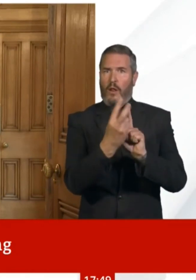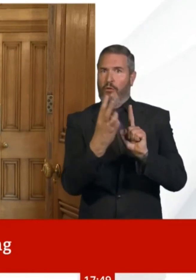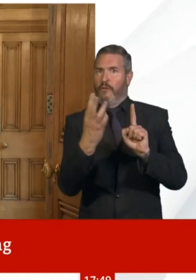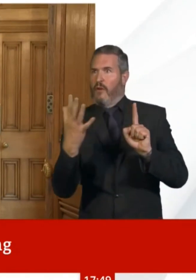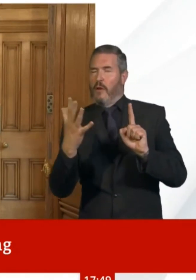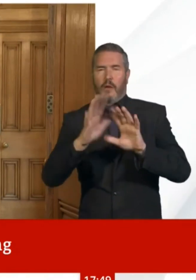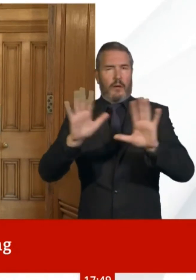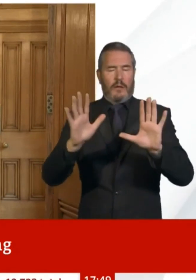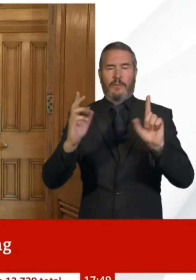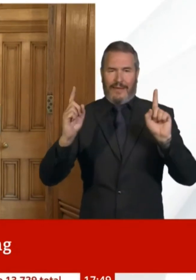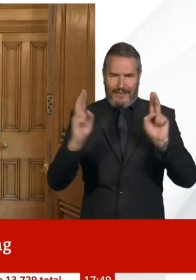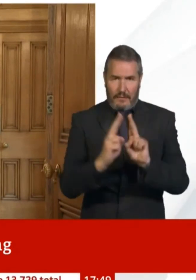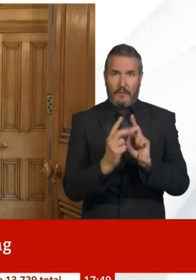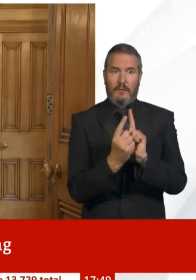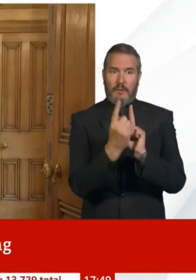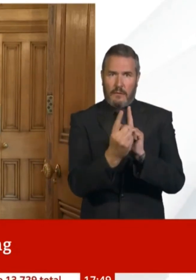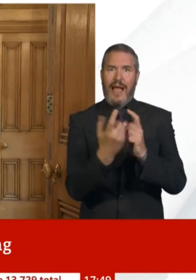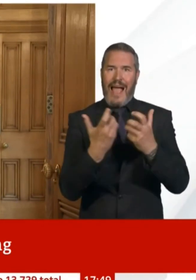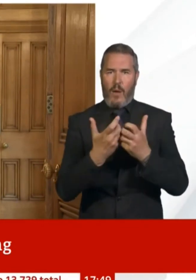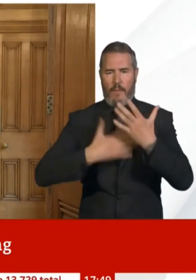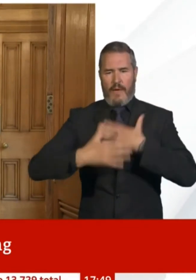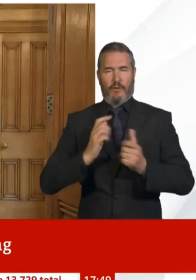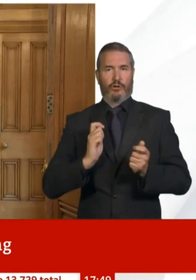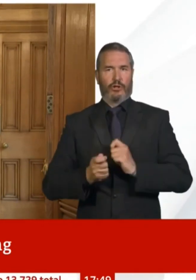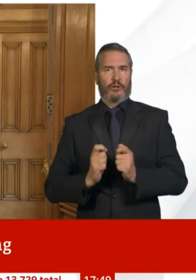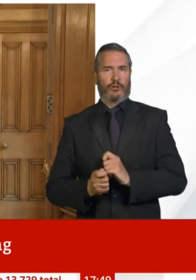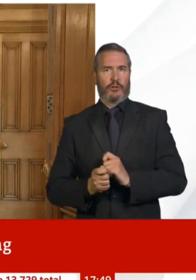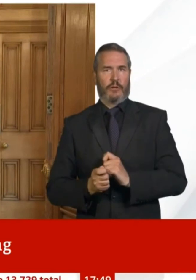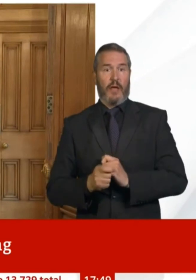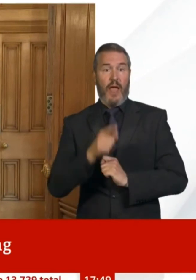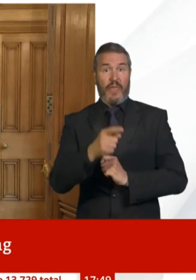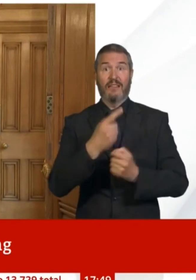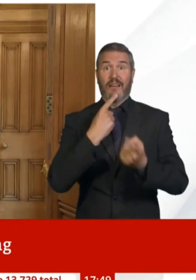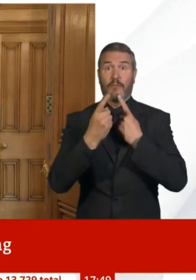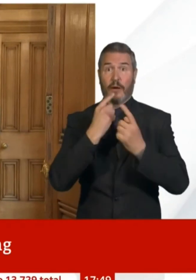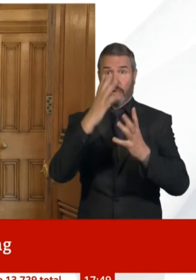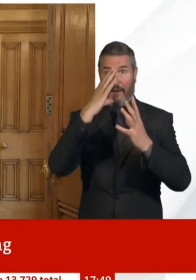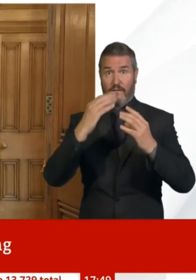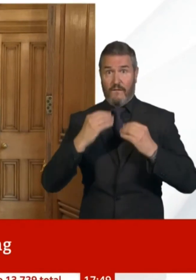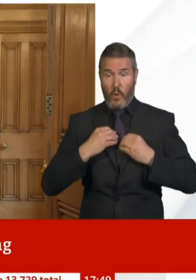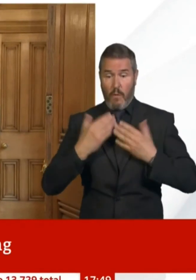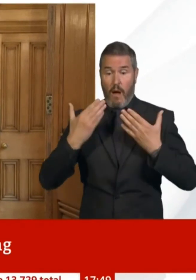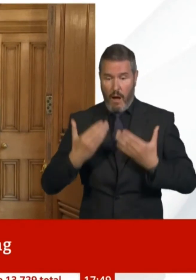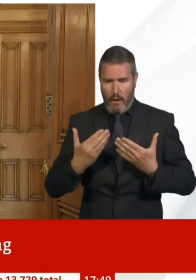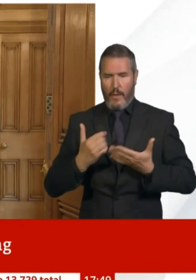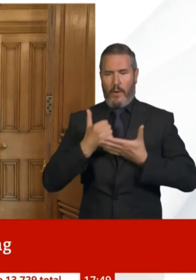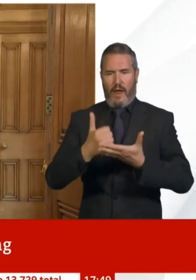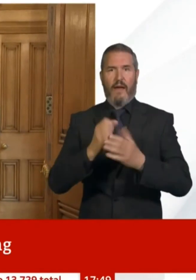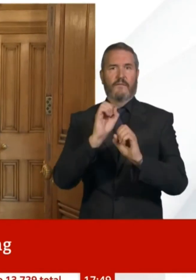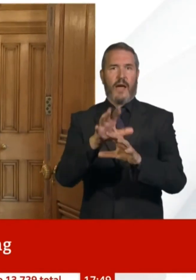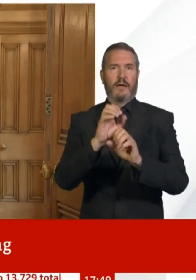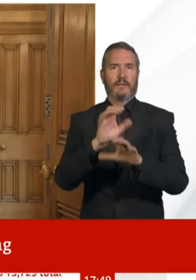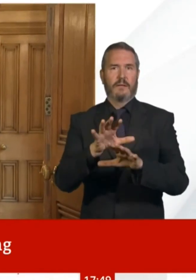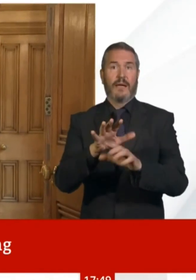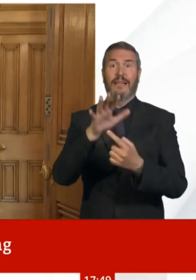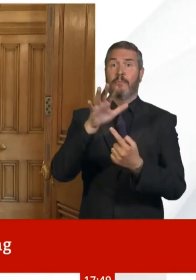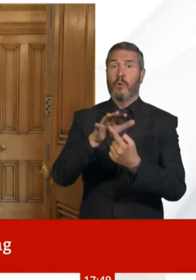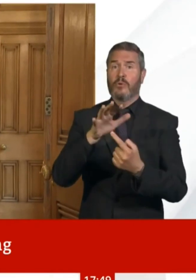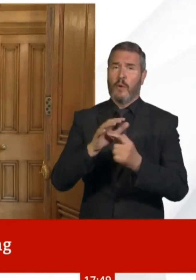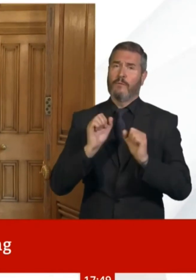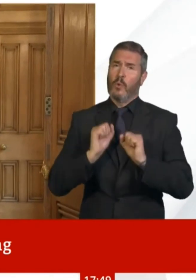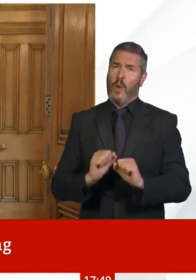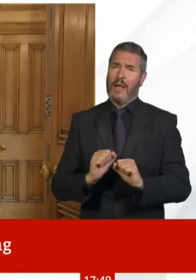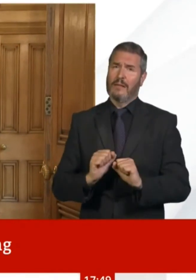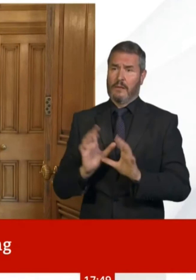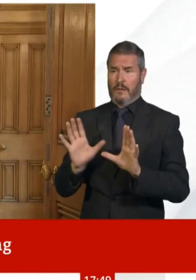can. And also, in terms of measures that might be taken, then be informed by the evidence that we get back. The critical thing is to wait till